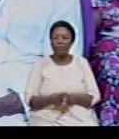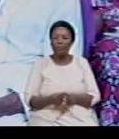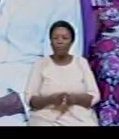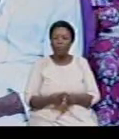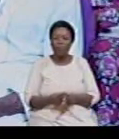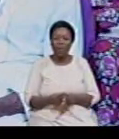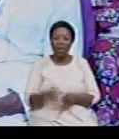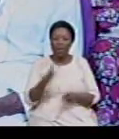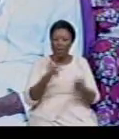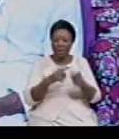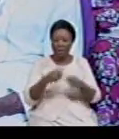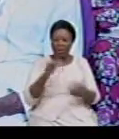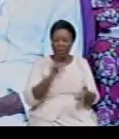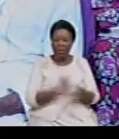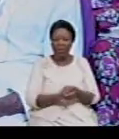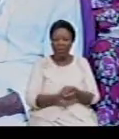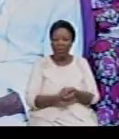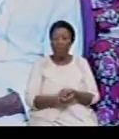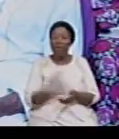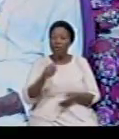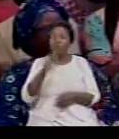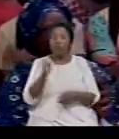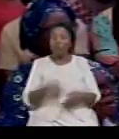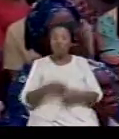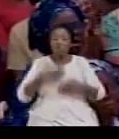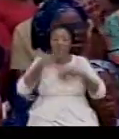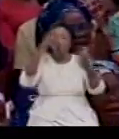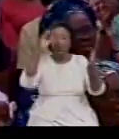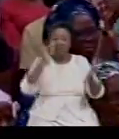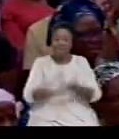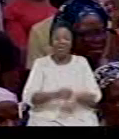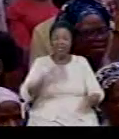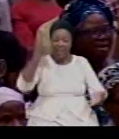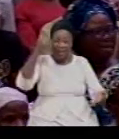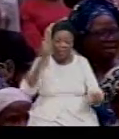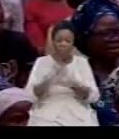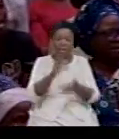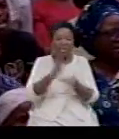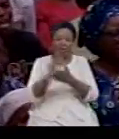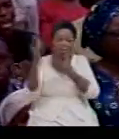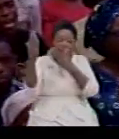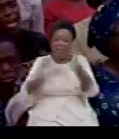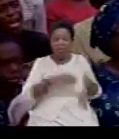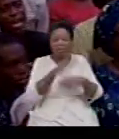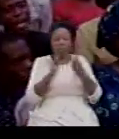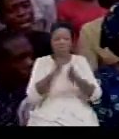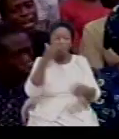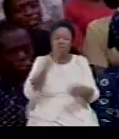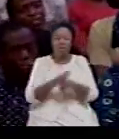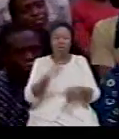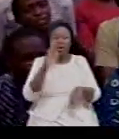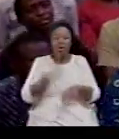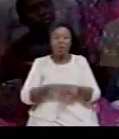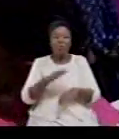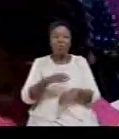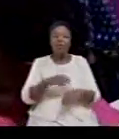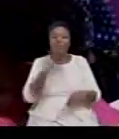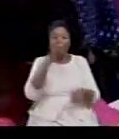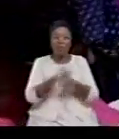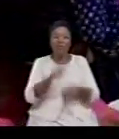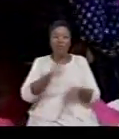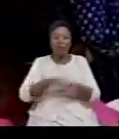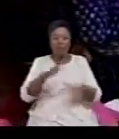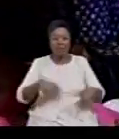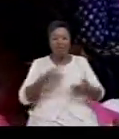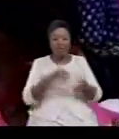a celebration, amen, that will bring all these blessings to your life. Amen. I come to